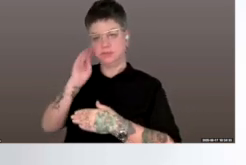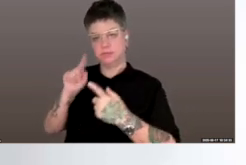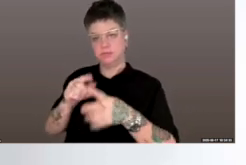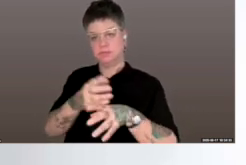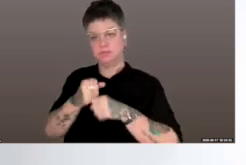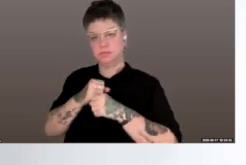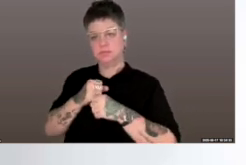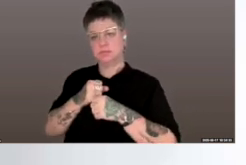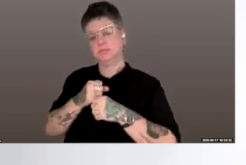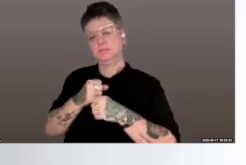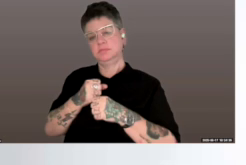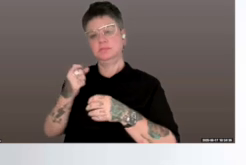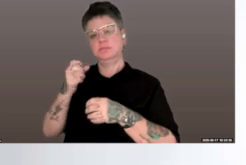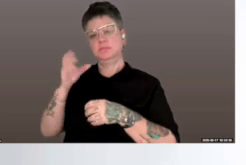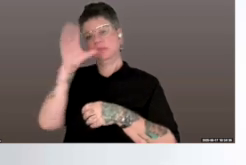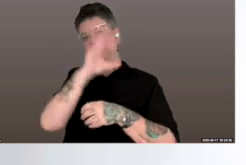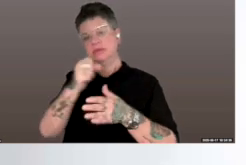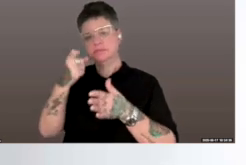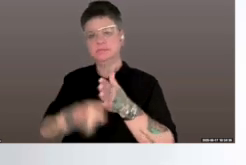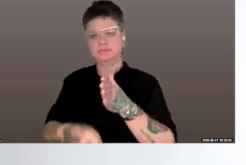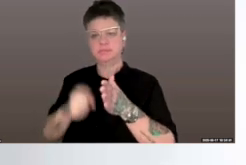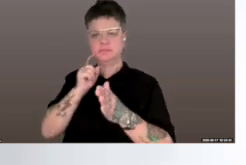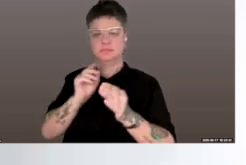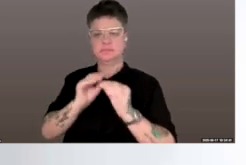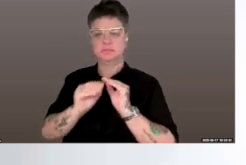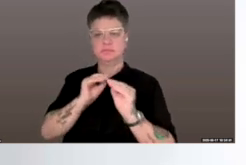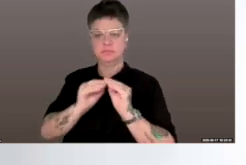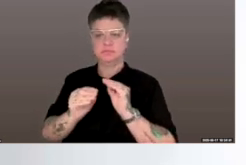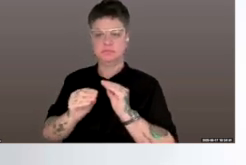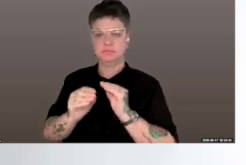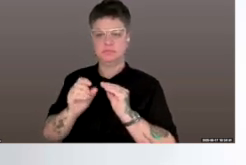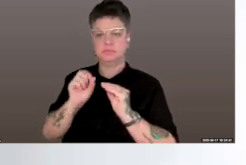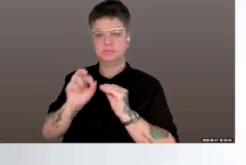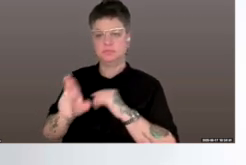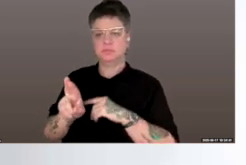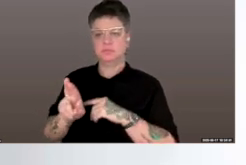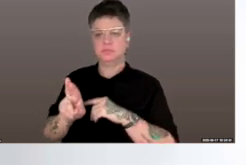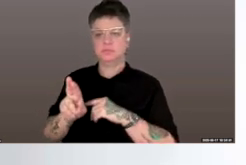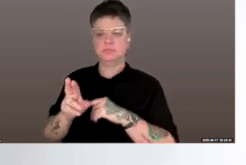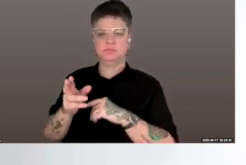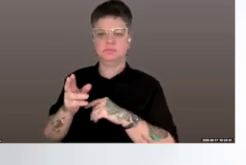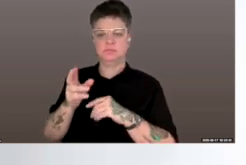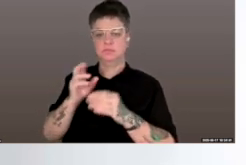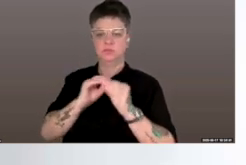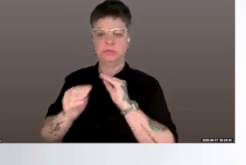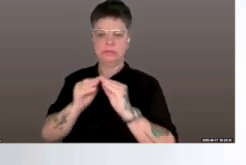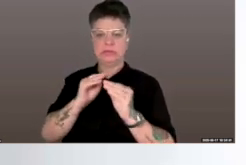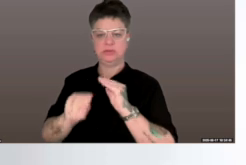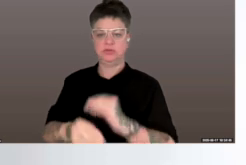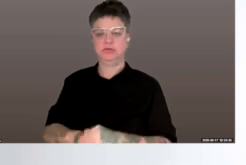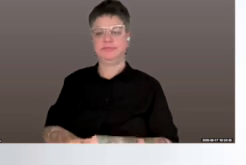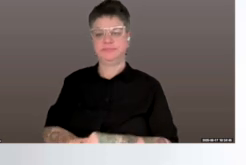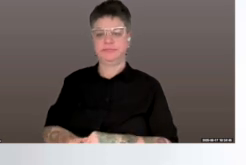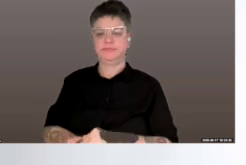$7,500 for repairing the vehicle. The participant would be responsible for any costs exceeding this